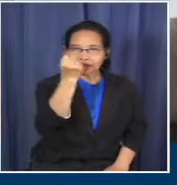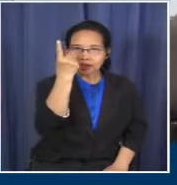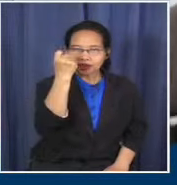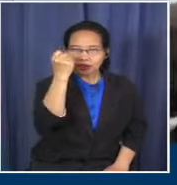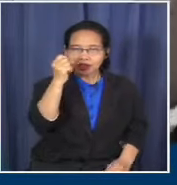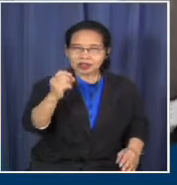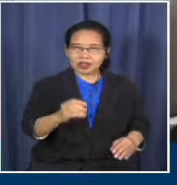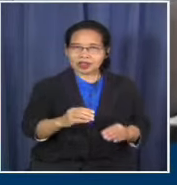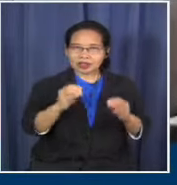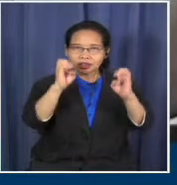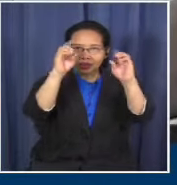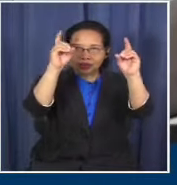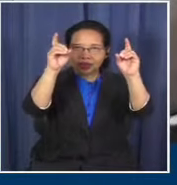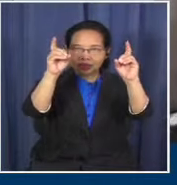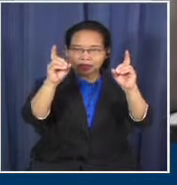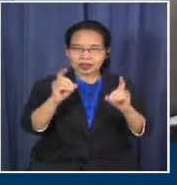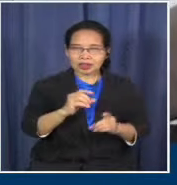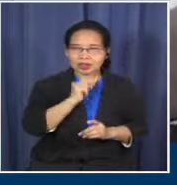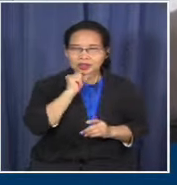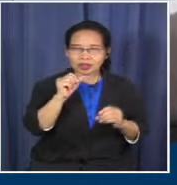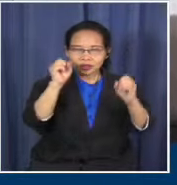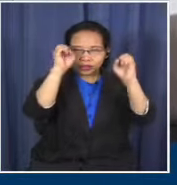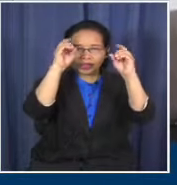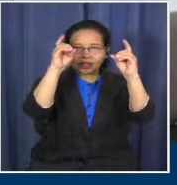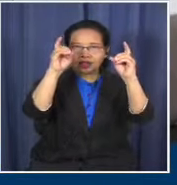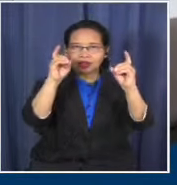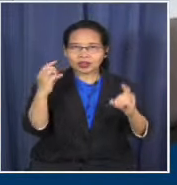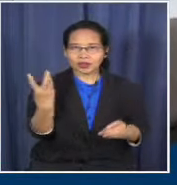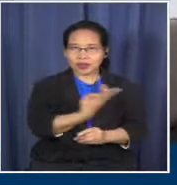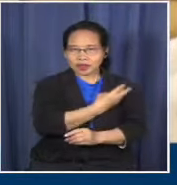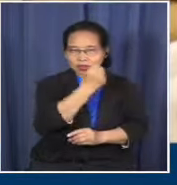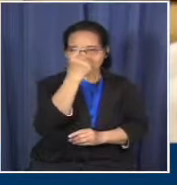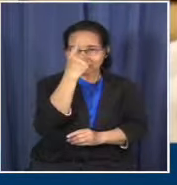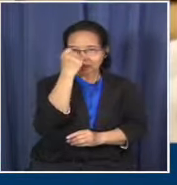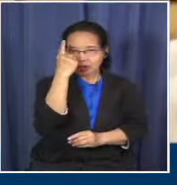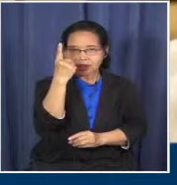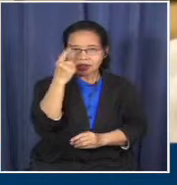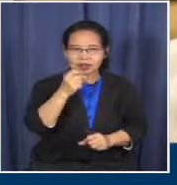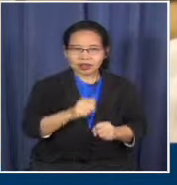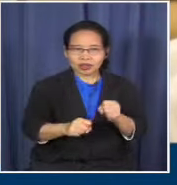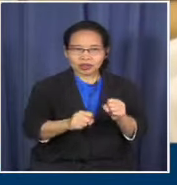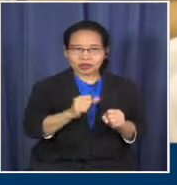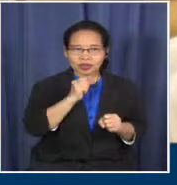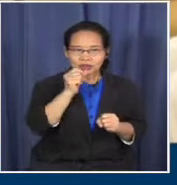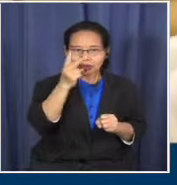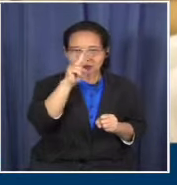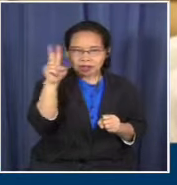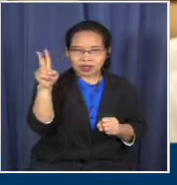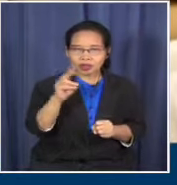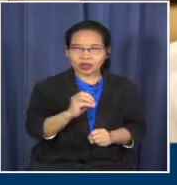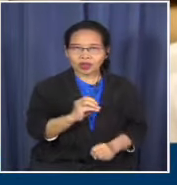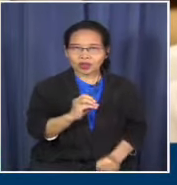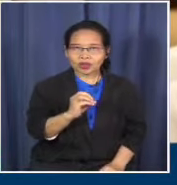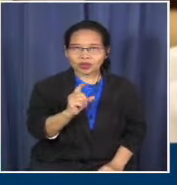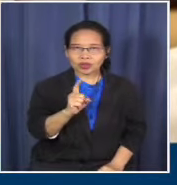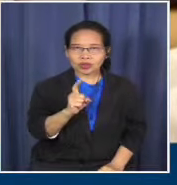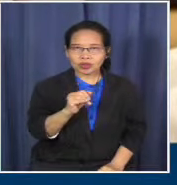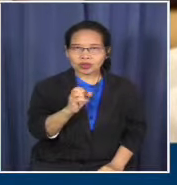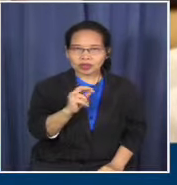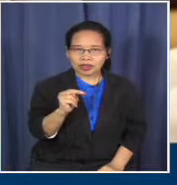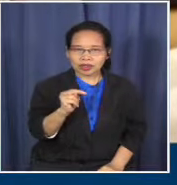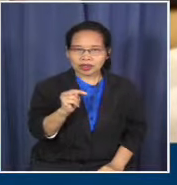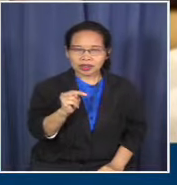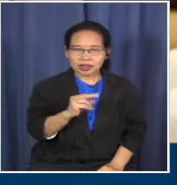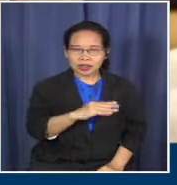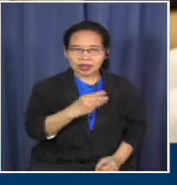or not, pay attention because you will understand this. You do not see oxygen, but you will